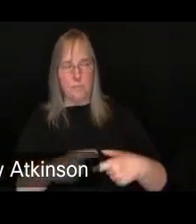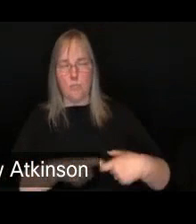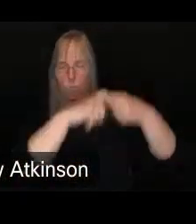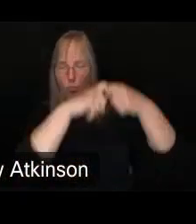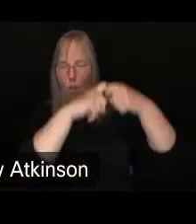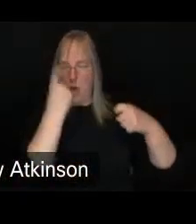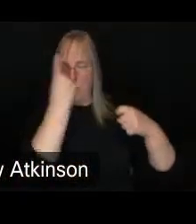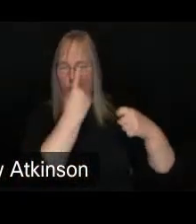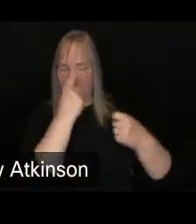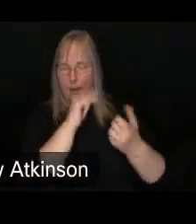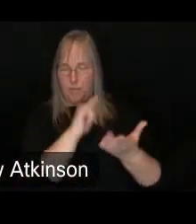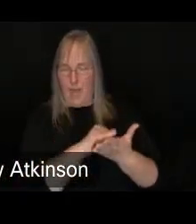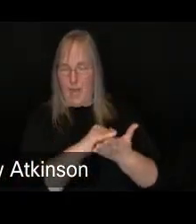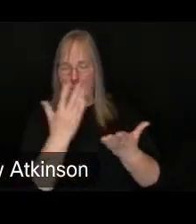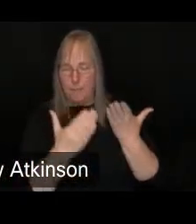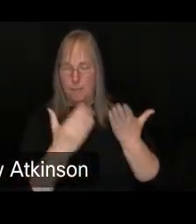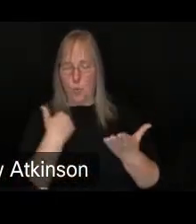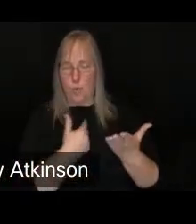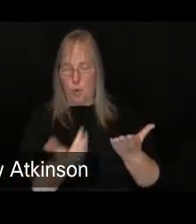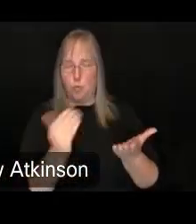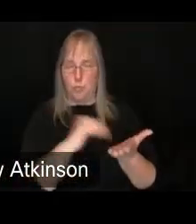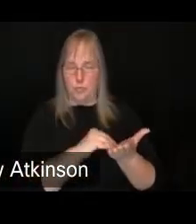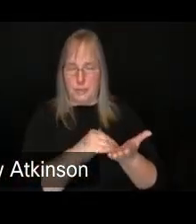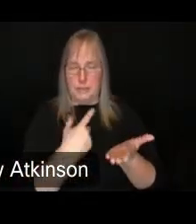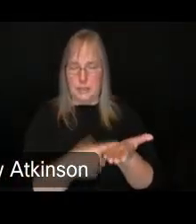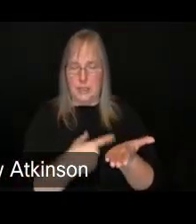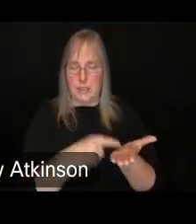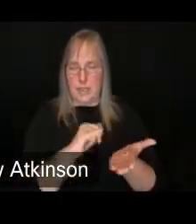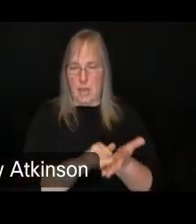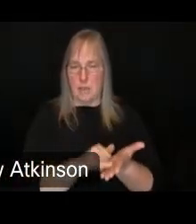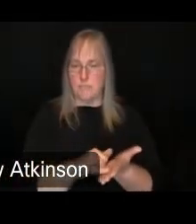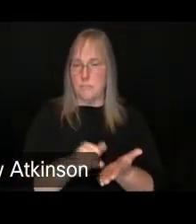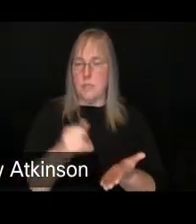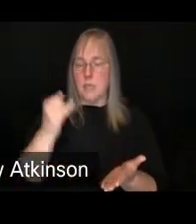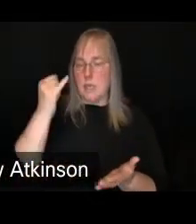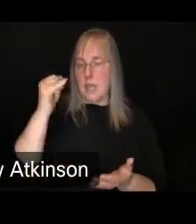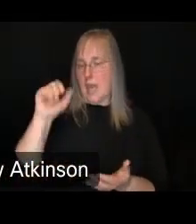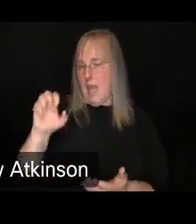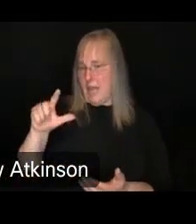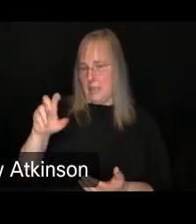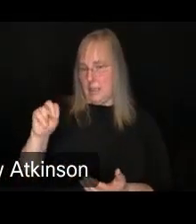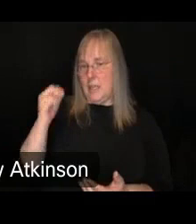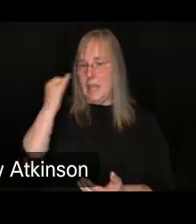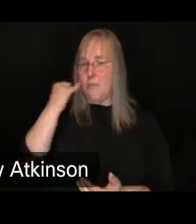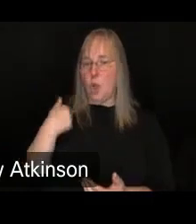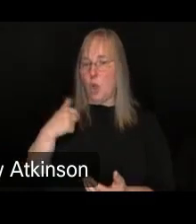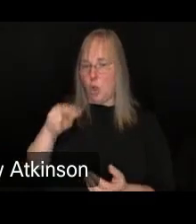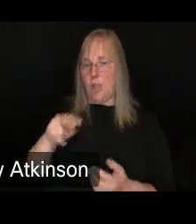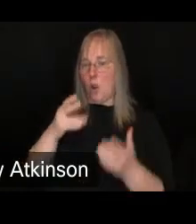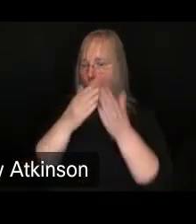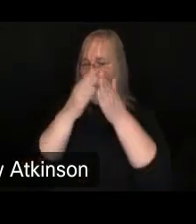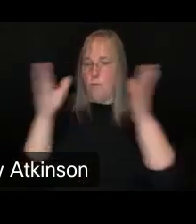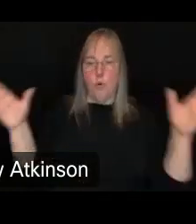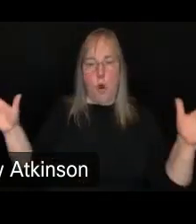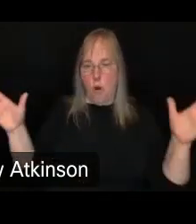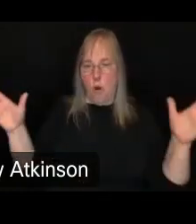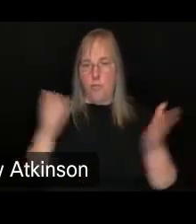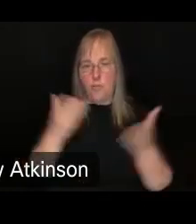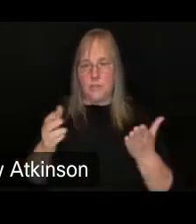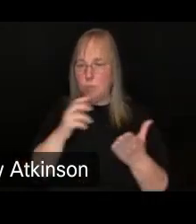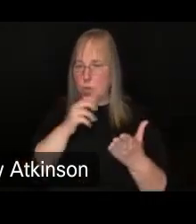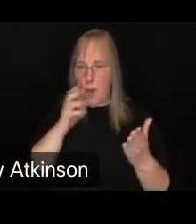might go back and revisit. You're doing overall global look at stuff. We don't need to break down things into little teeny tiny pieces yet.